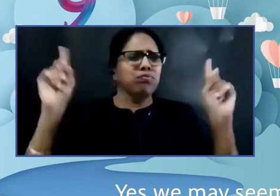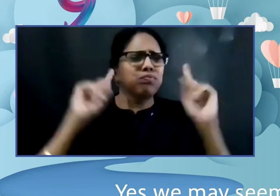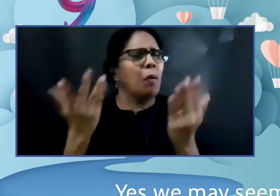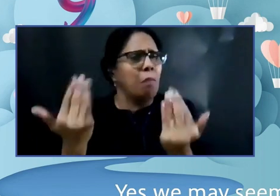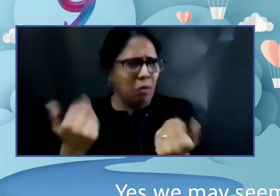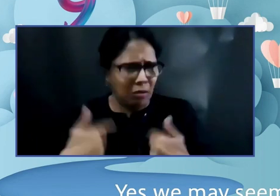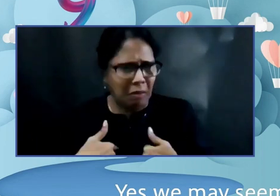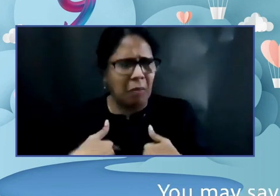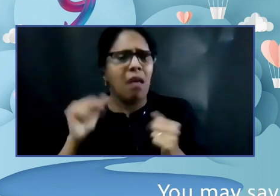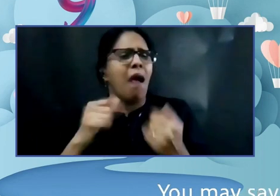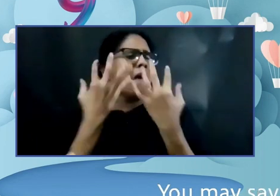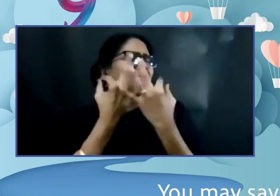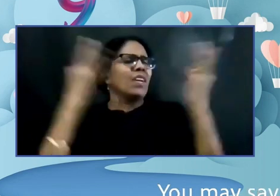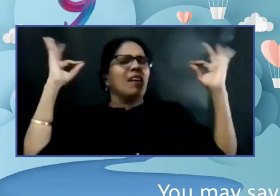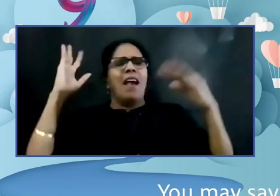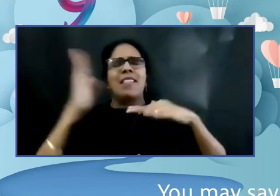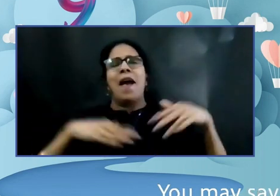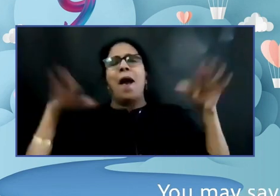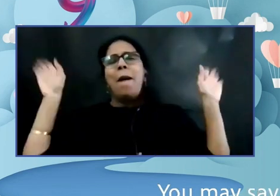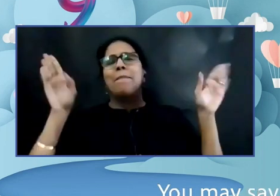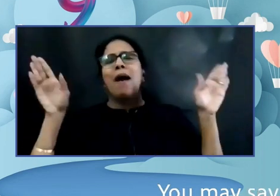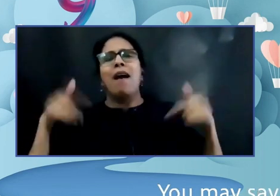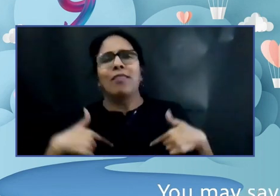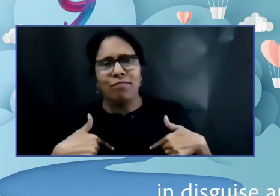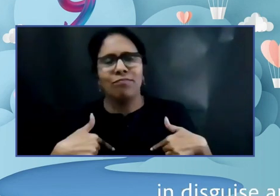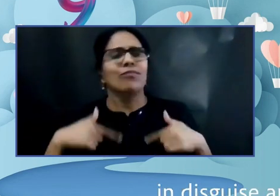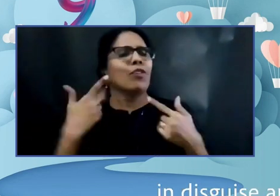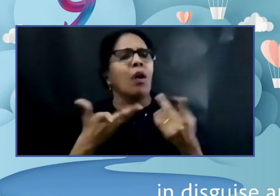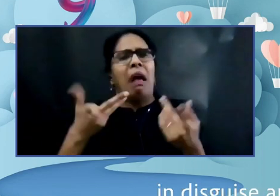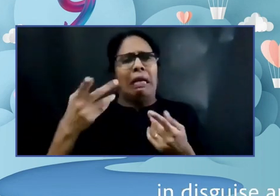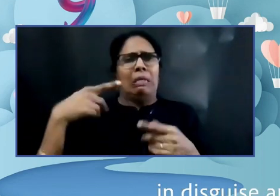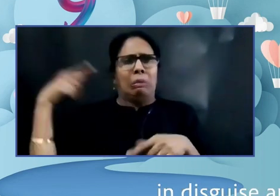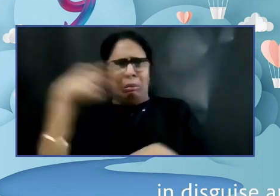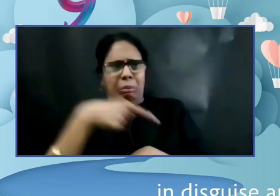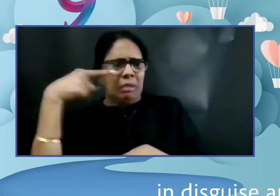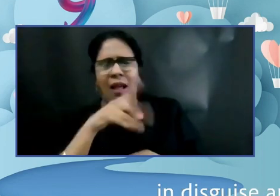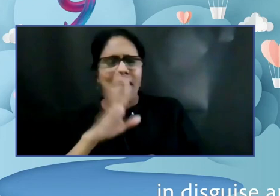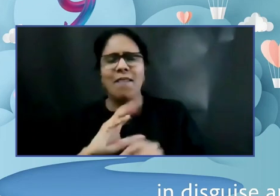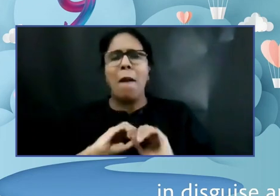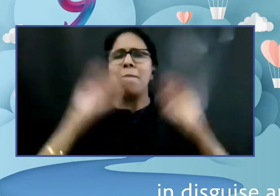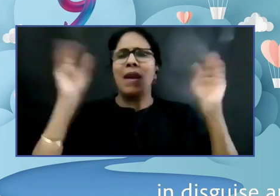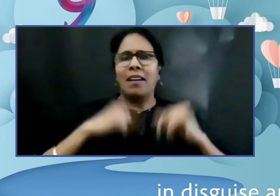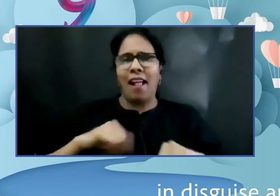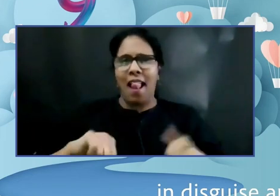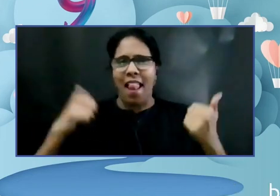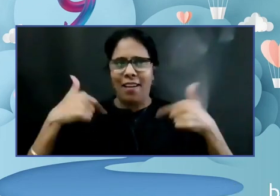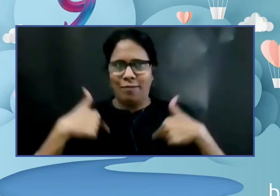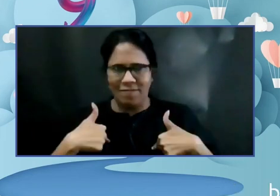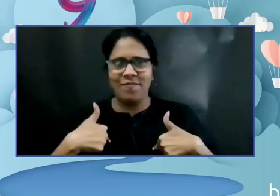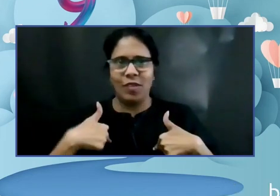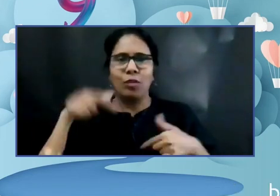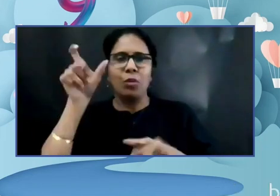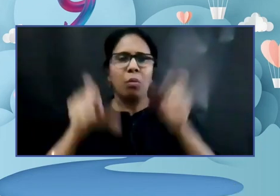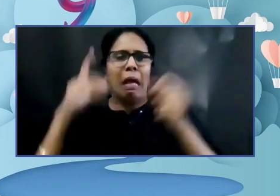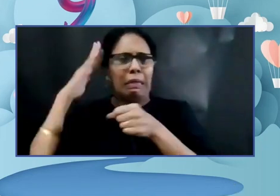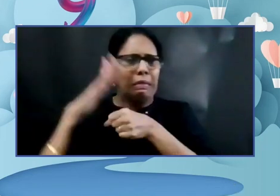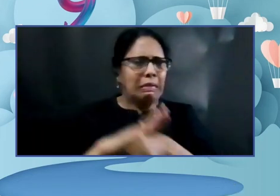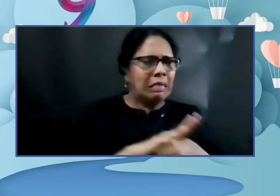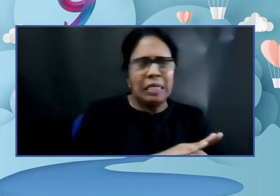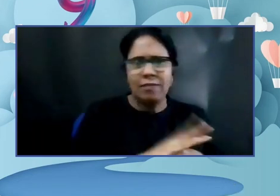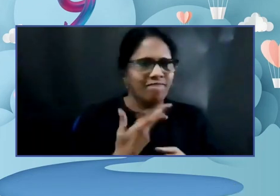are freer than birds. You may say we're cursed, but we're miracles in disguise. And you may try to put us down, but we will always